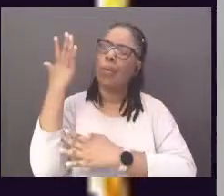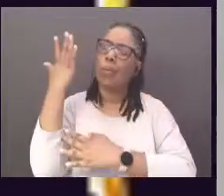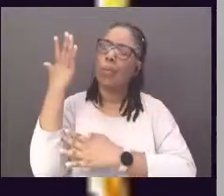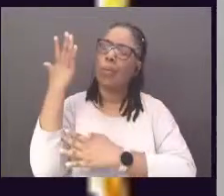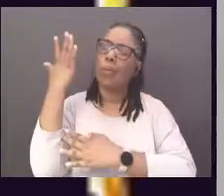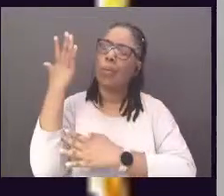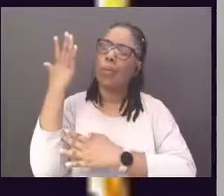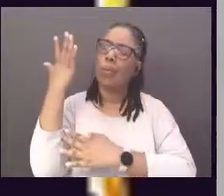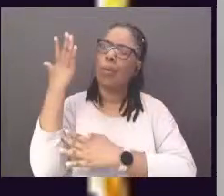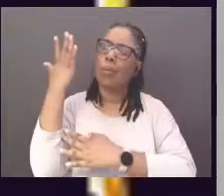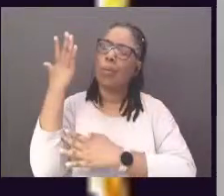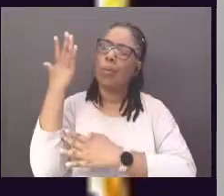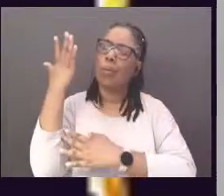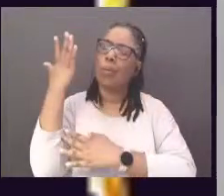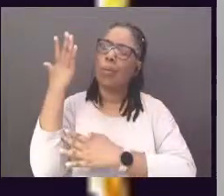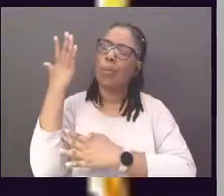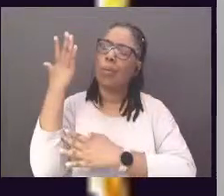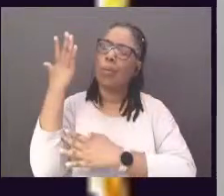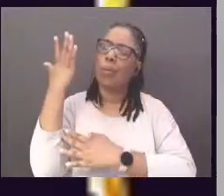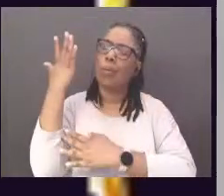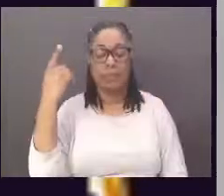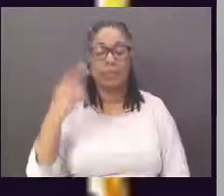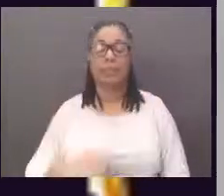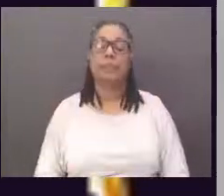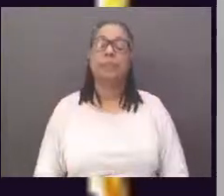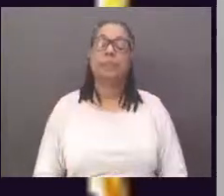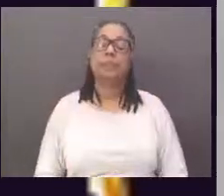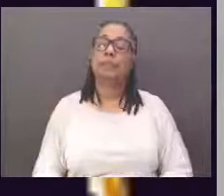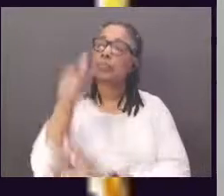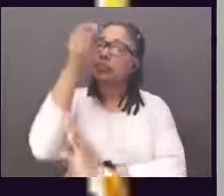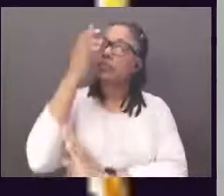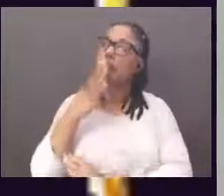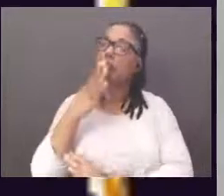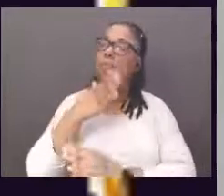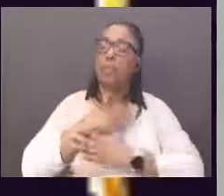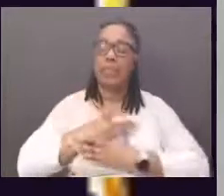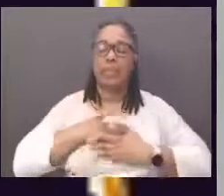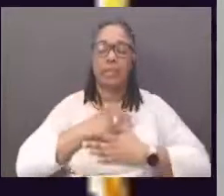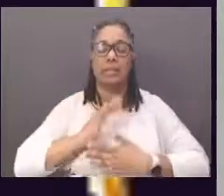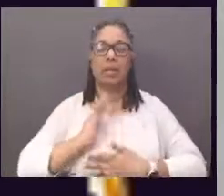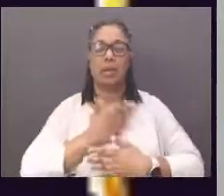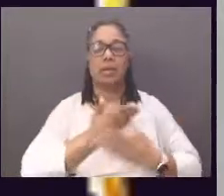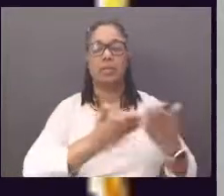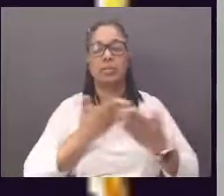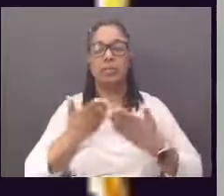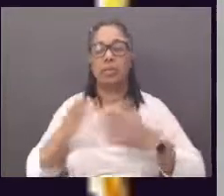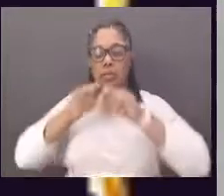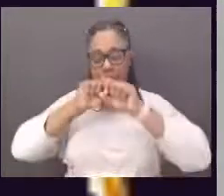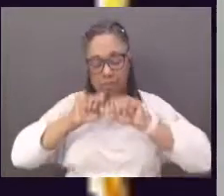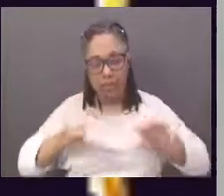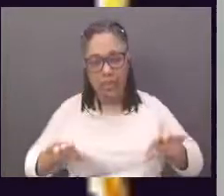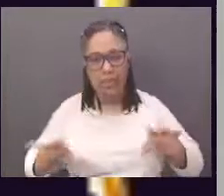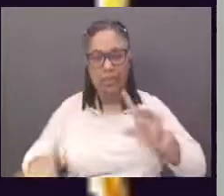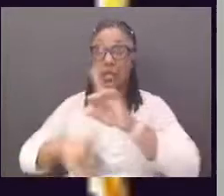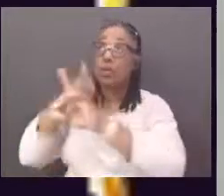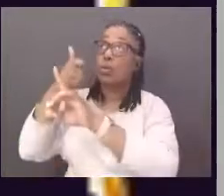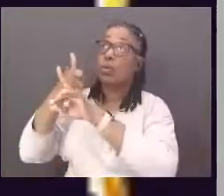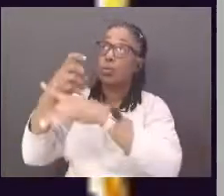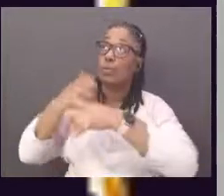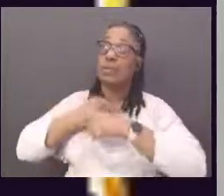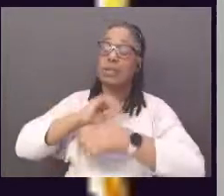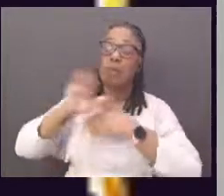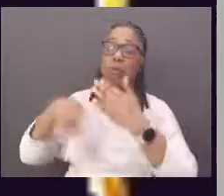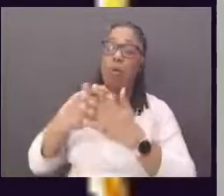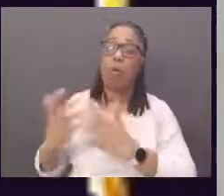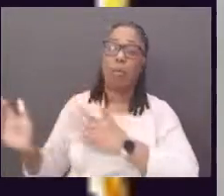being God all by yourself. Great master, bless our service that you receive all the praise and that you receive all the